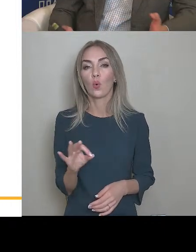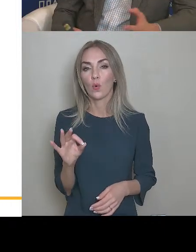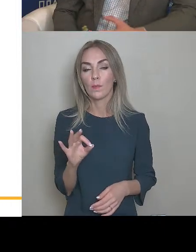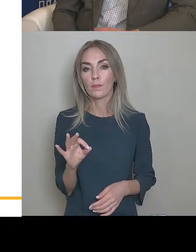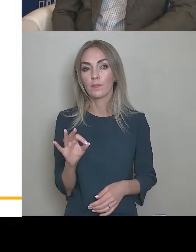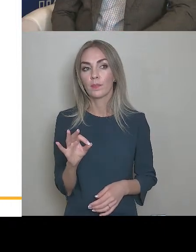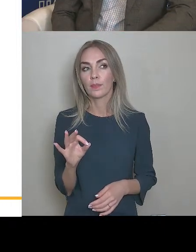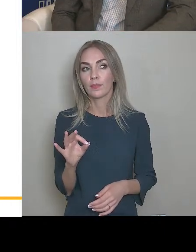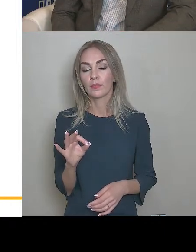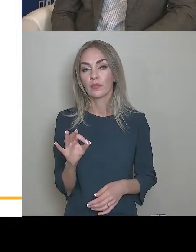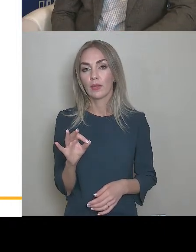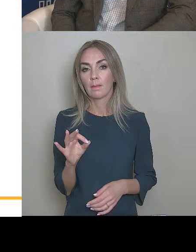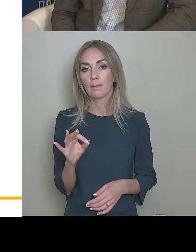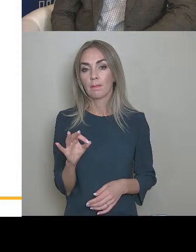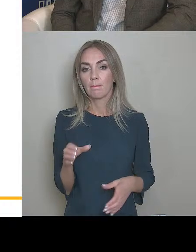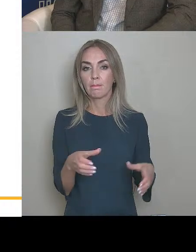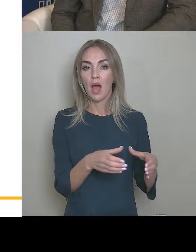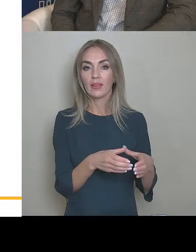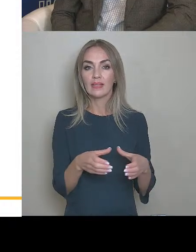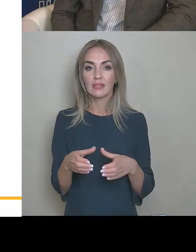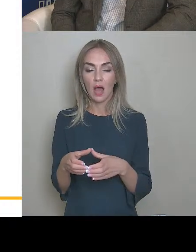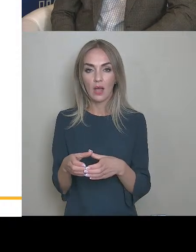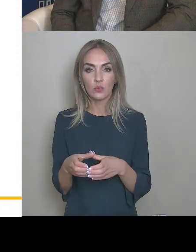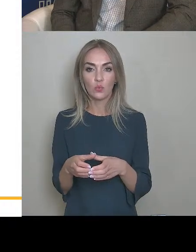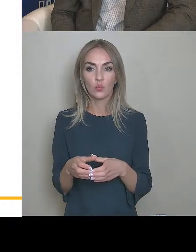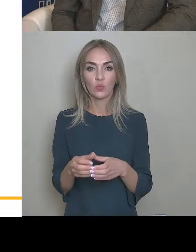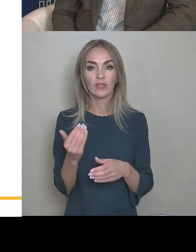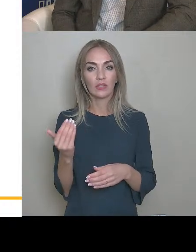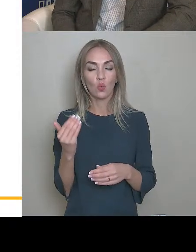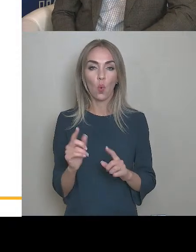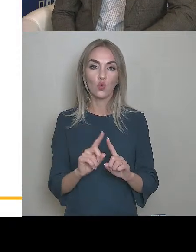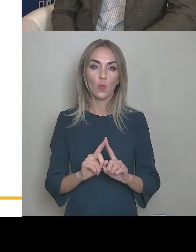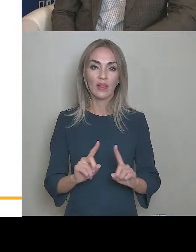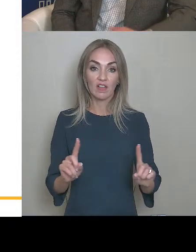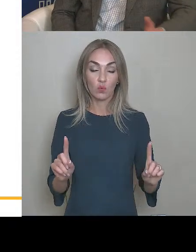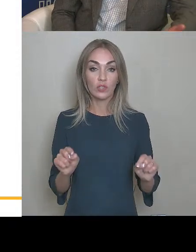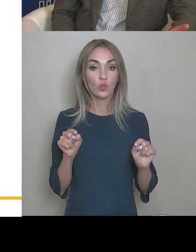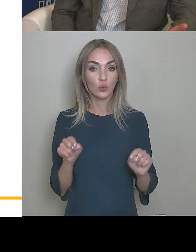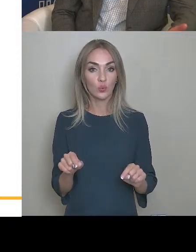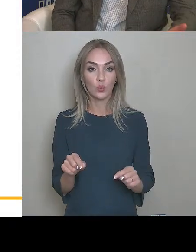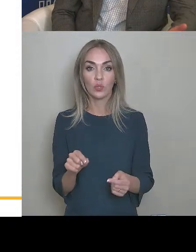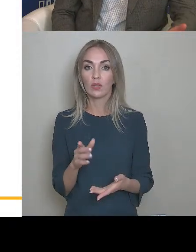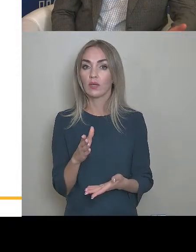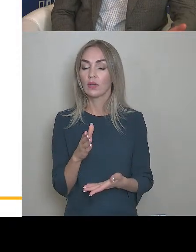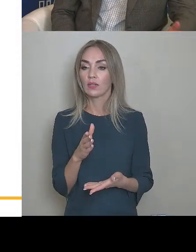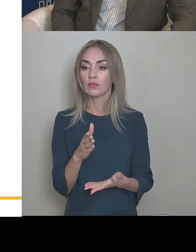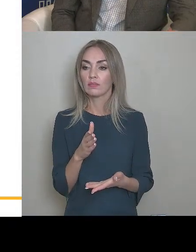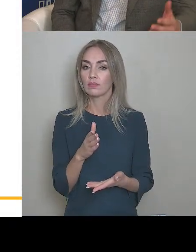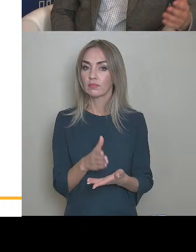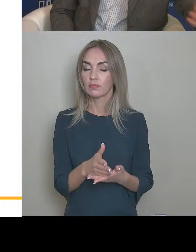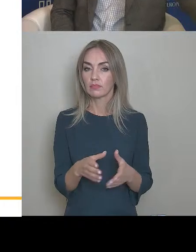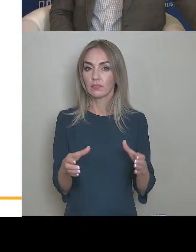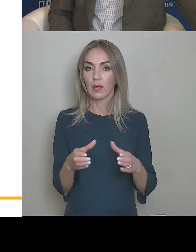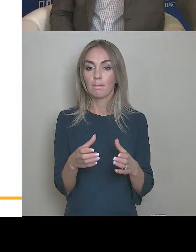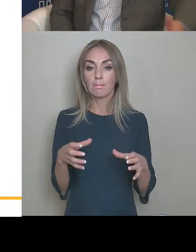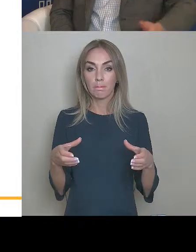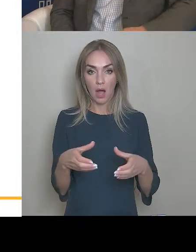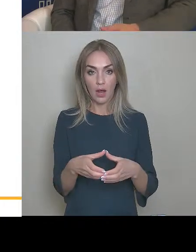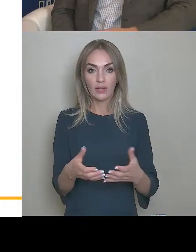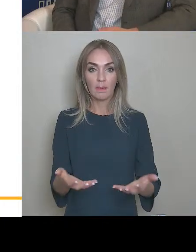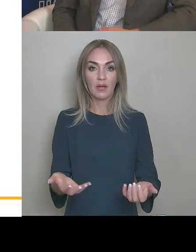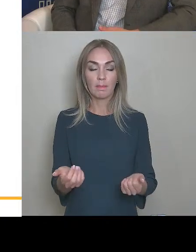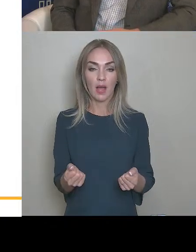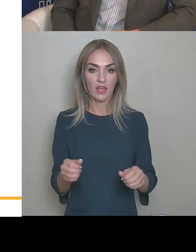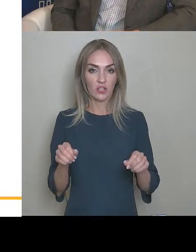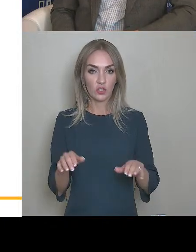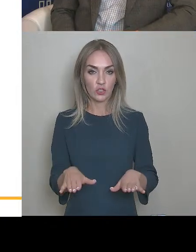affiliation element of local elections. If you talk about so-called partization, that's party affiliation, then that could lead to